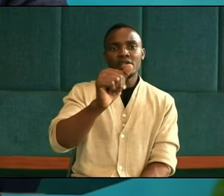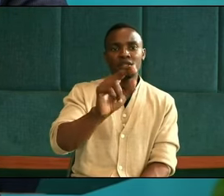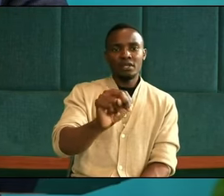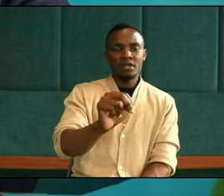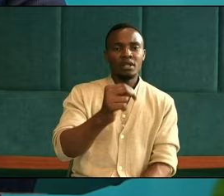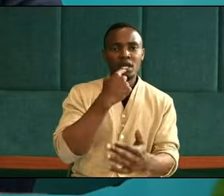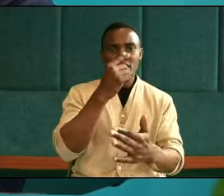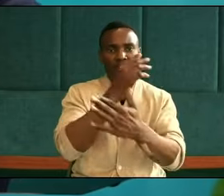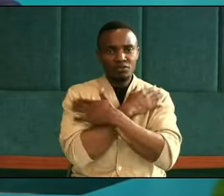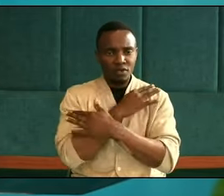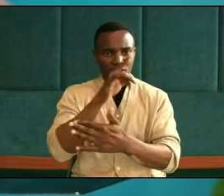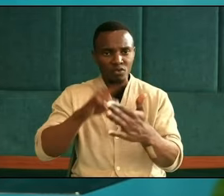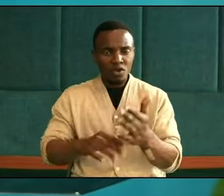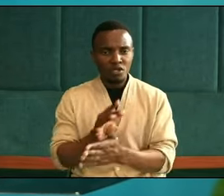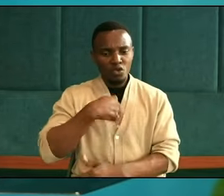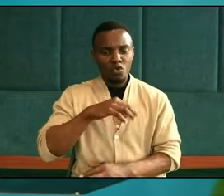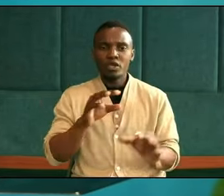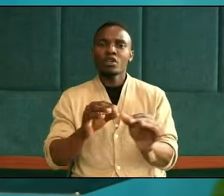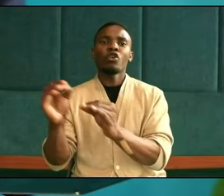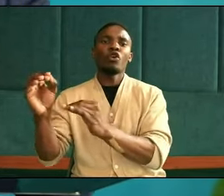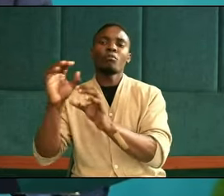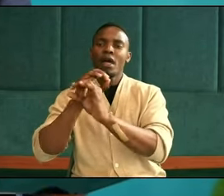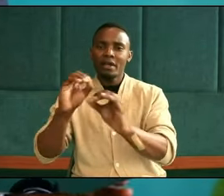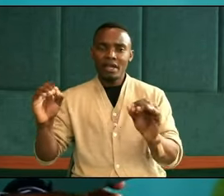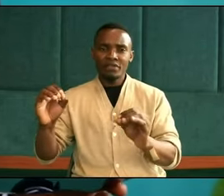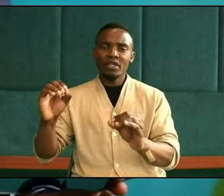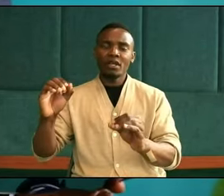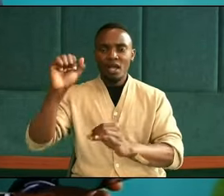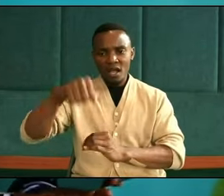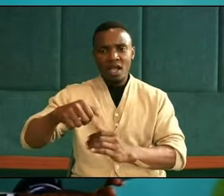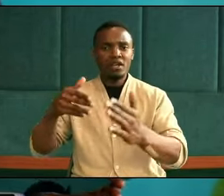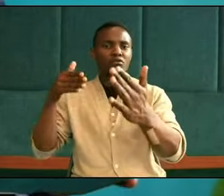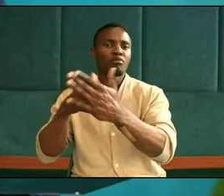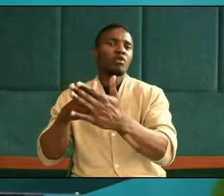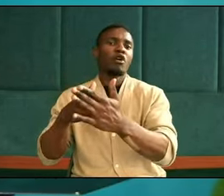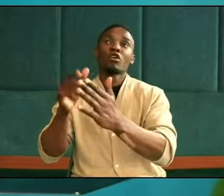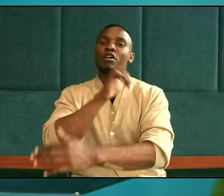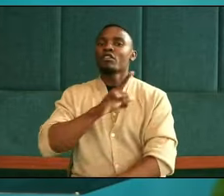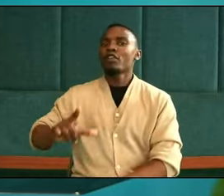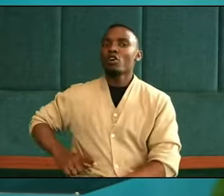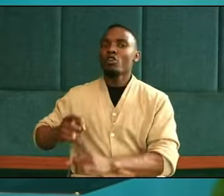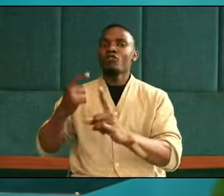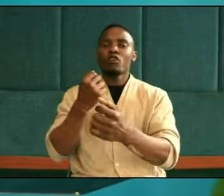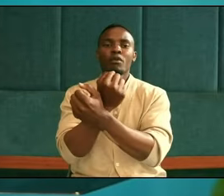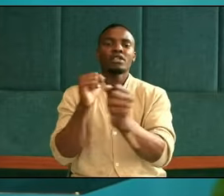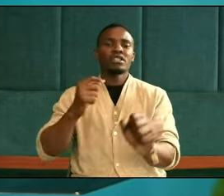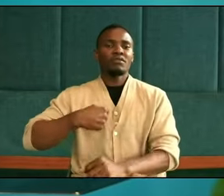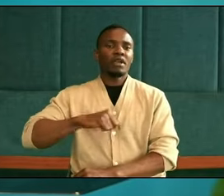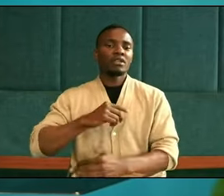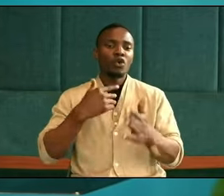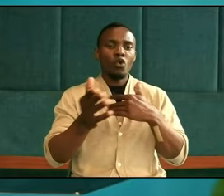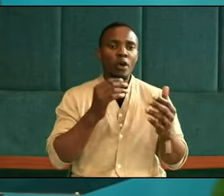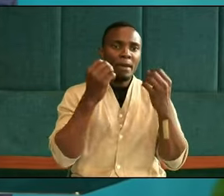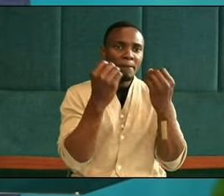go. Let's go. Nothing will hinder the Lord from saving, whether by many or by few.